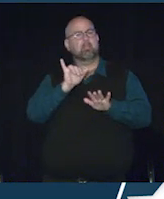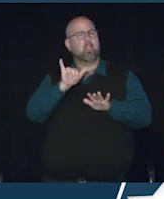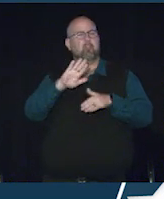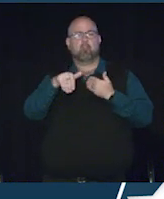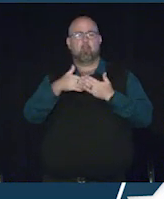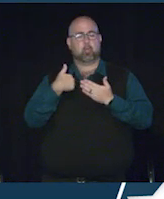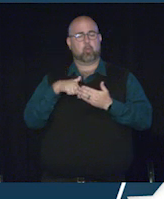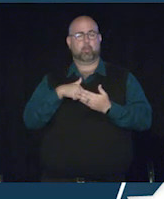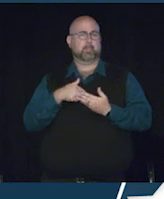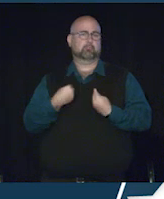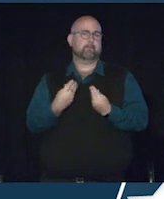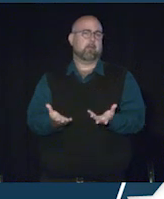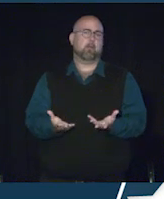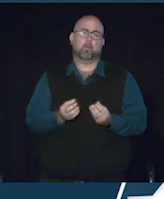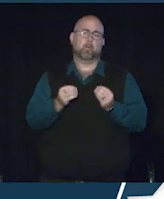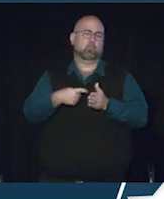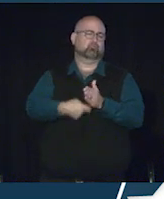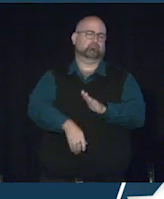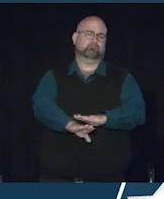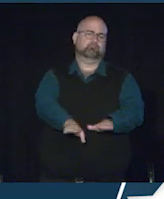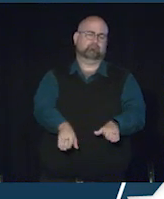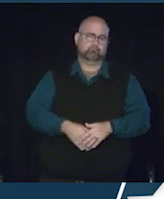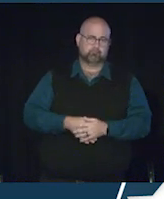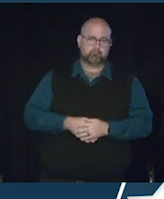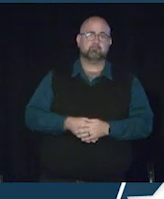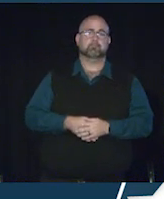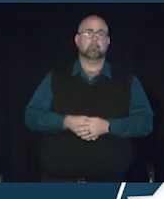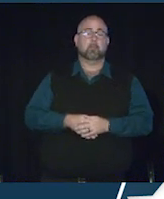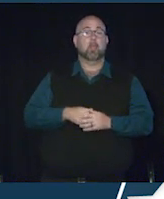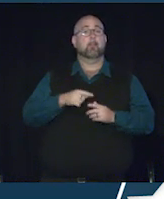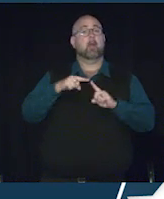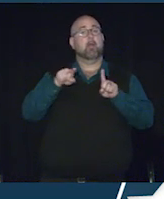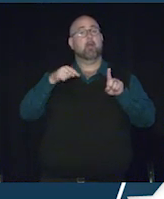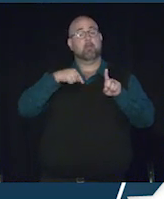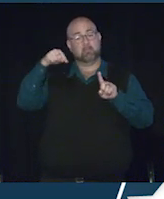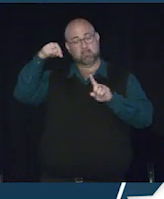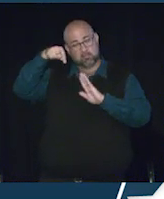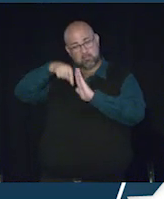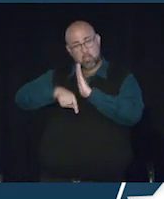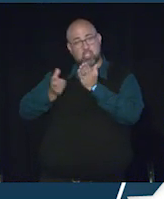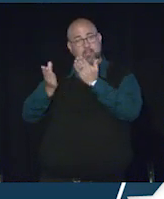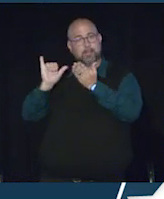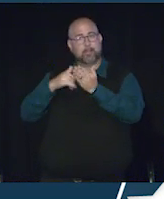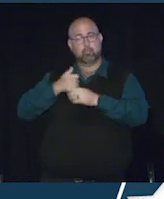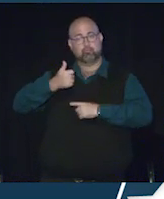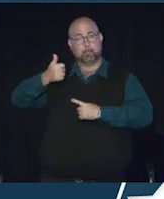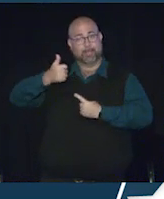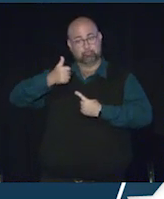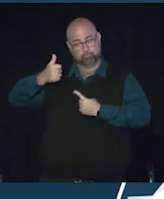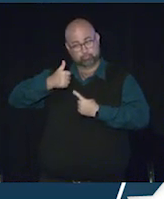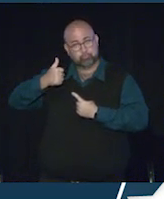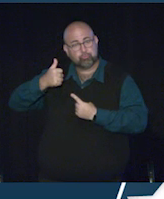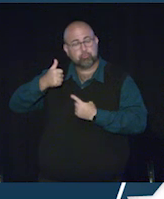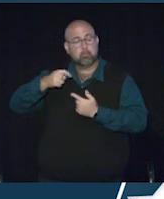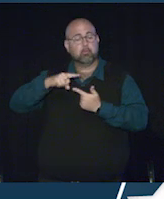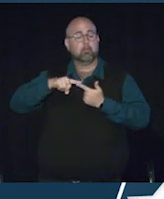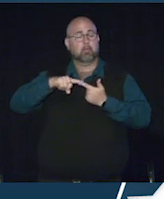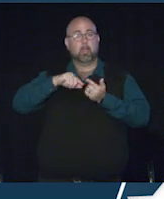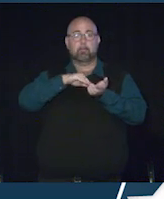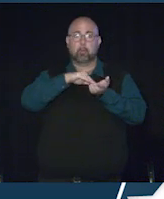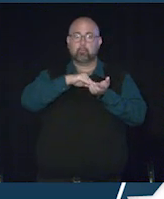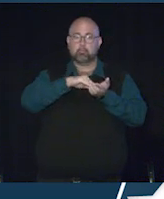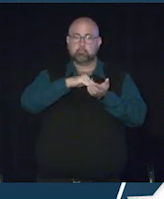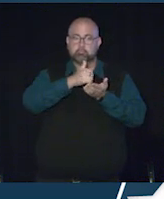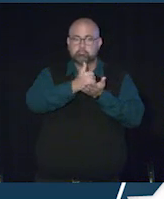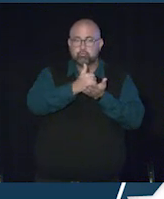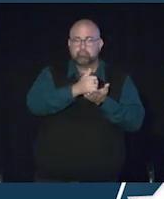provided free of charge no matter what the income is. It's when we start to get into services like transportation, medical